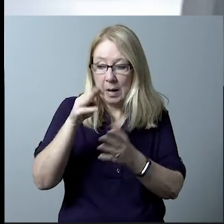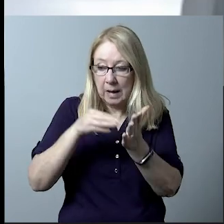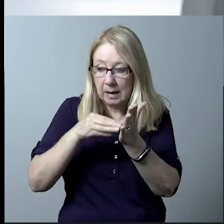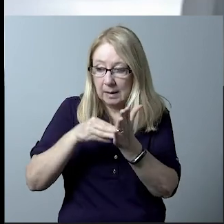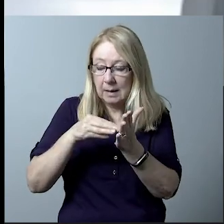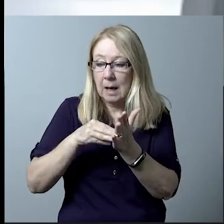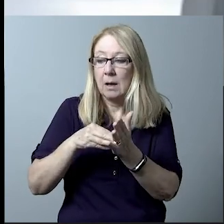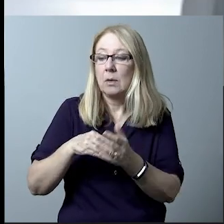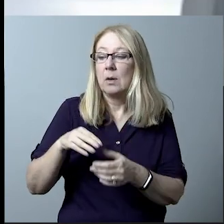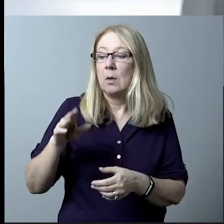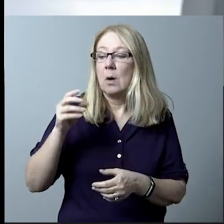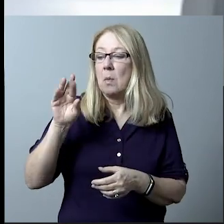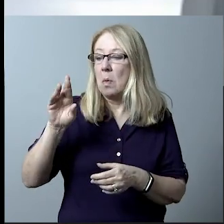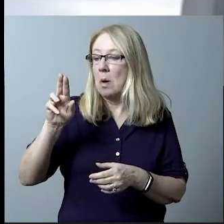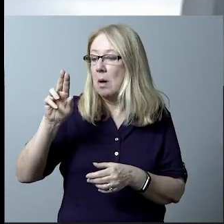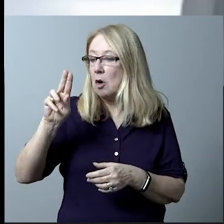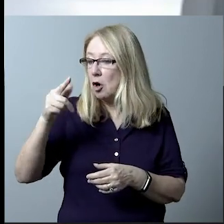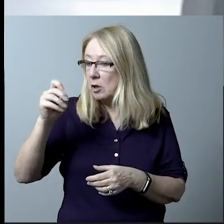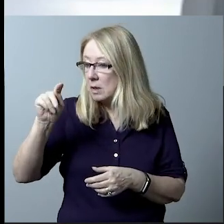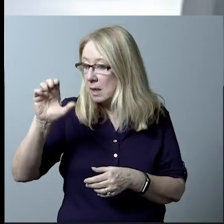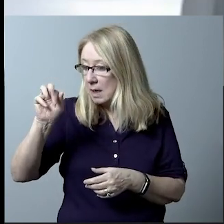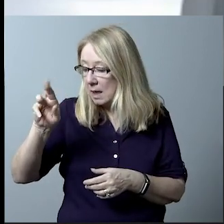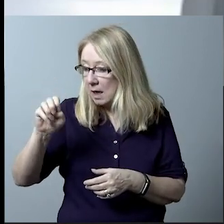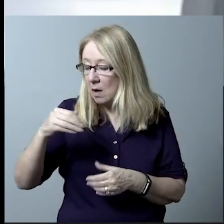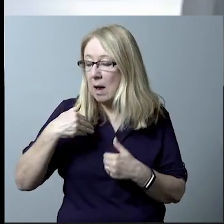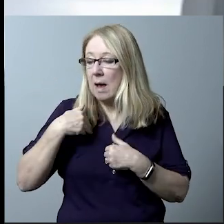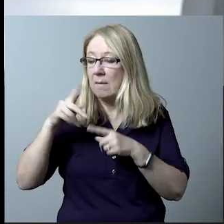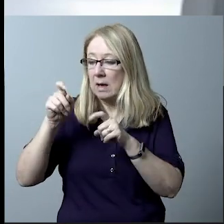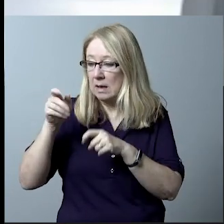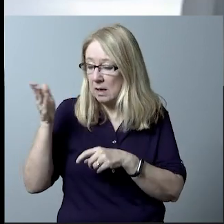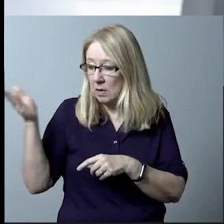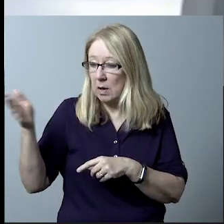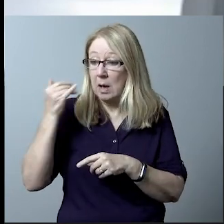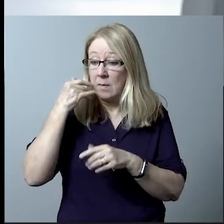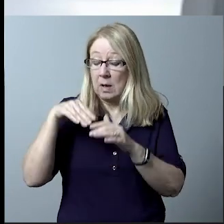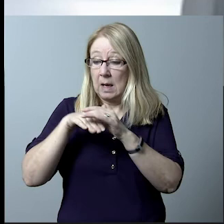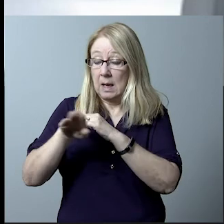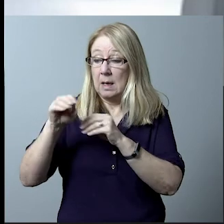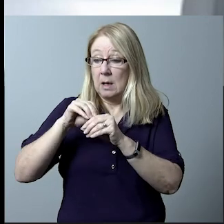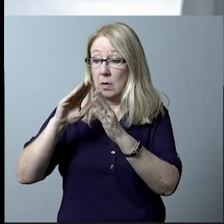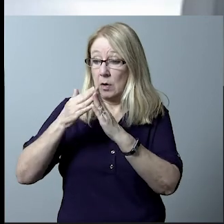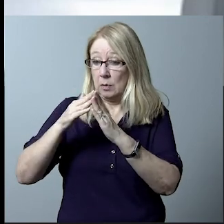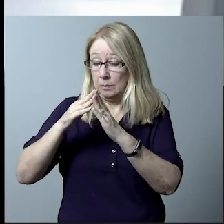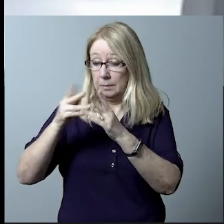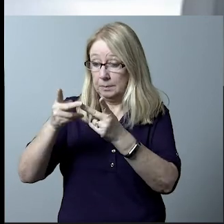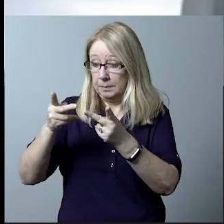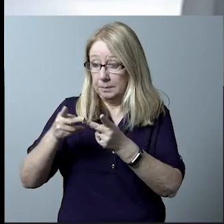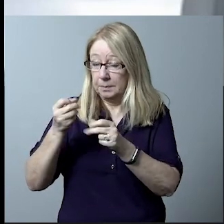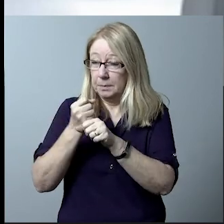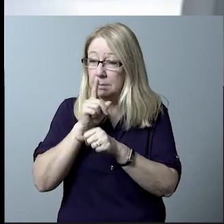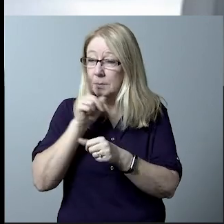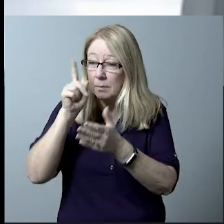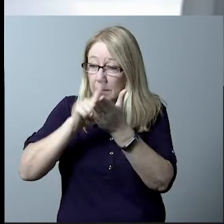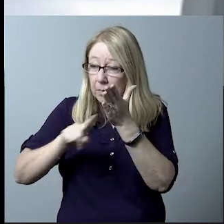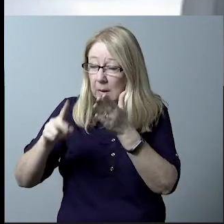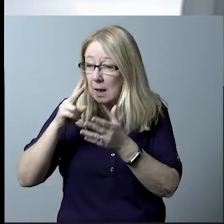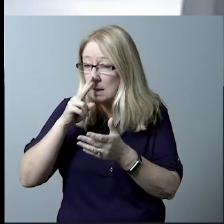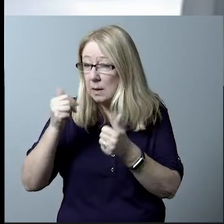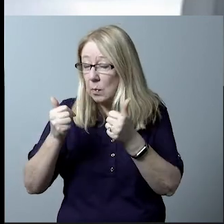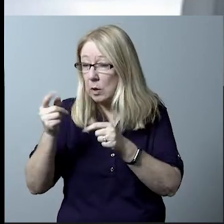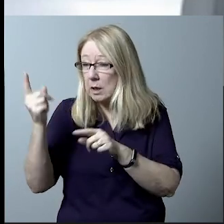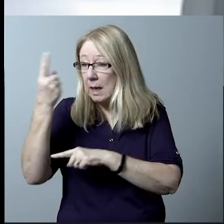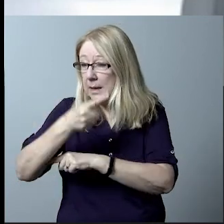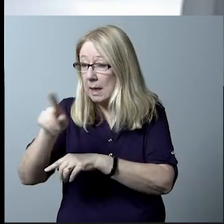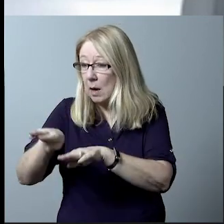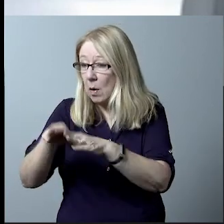provider. Most urgent cares in town are doing testing as well. I will tell you, when you go to do testing at the community sites, make sure that you